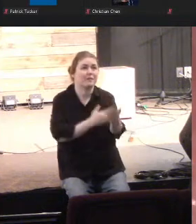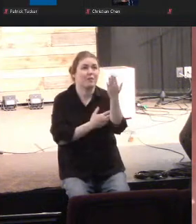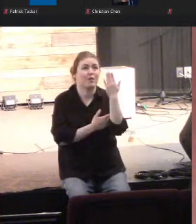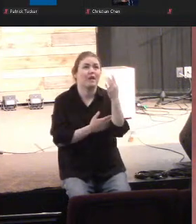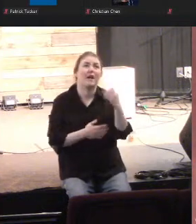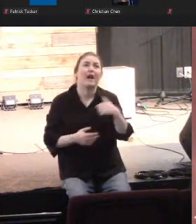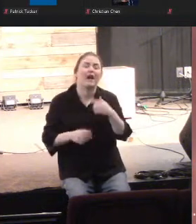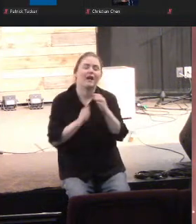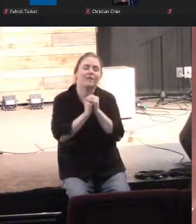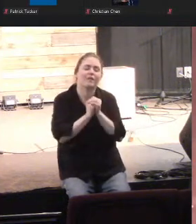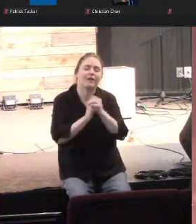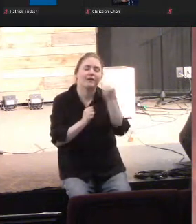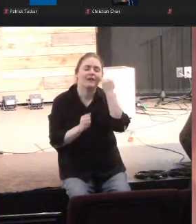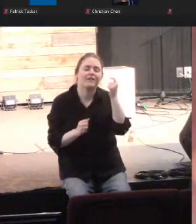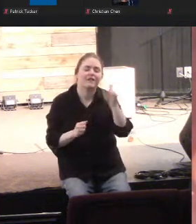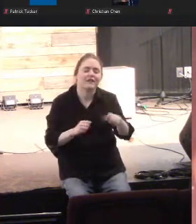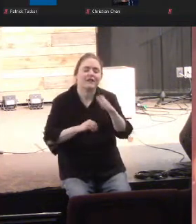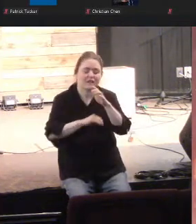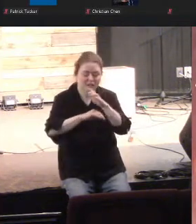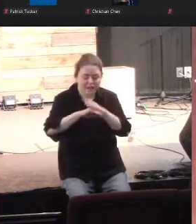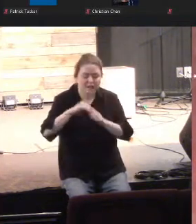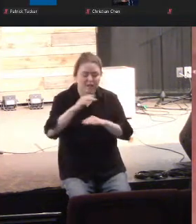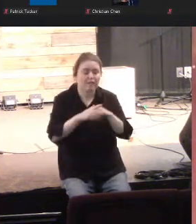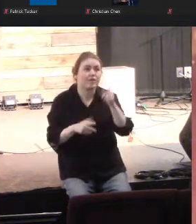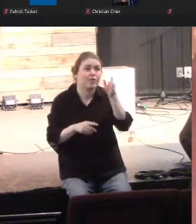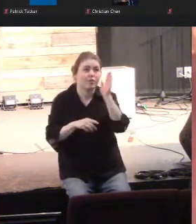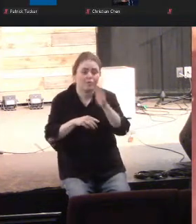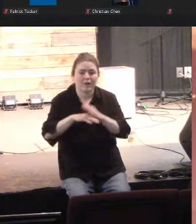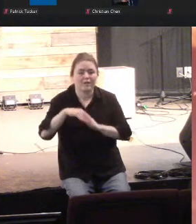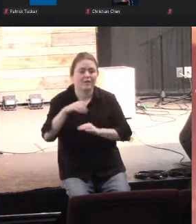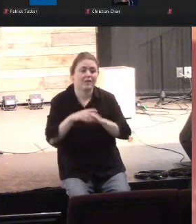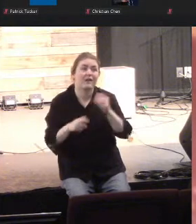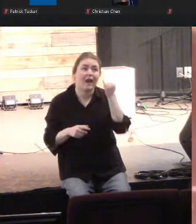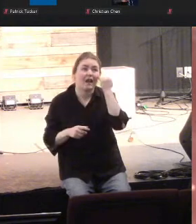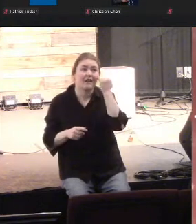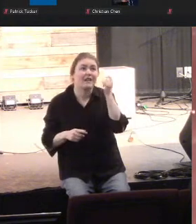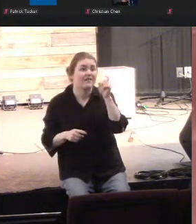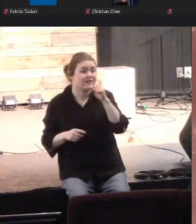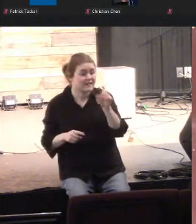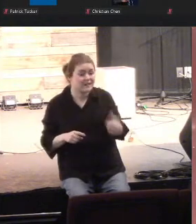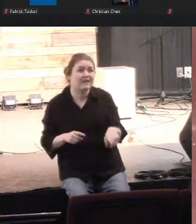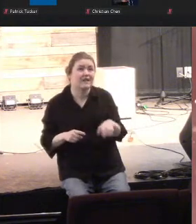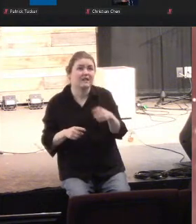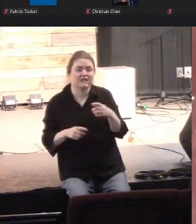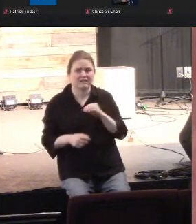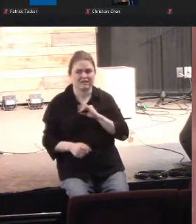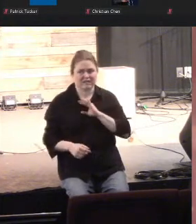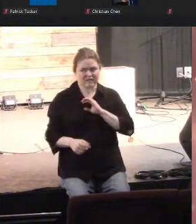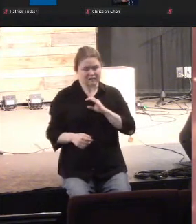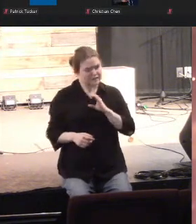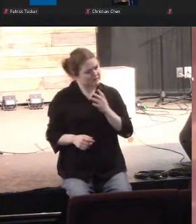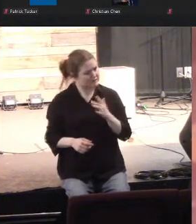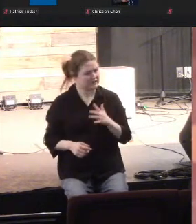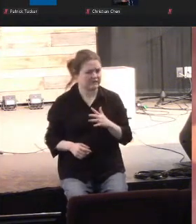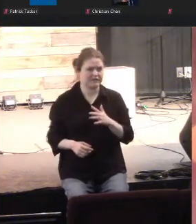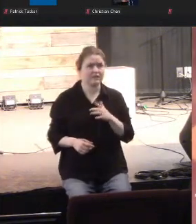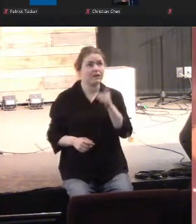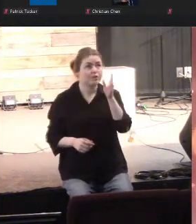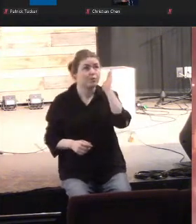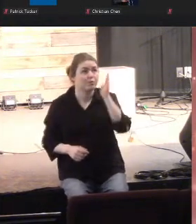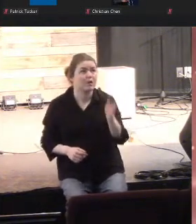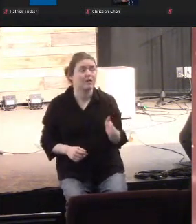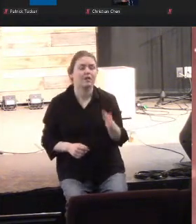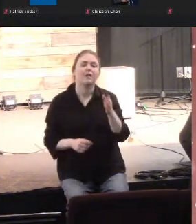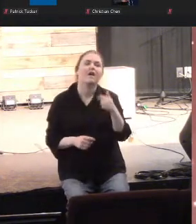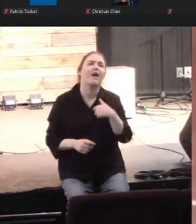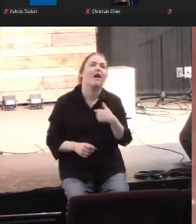us. And yes, God, if we need to be made uncomfortable, God, then make us uncomfortable, please. God, help transform us. In Jesus' name